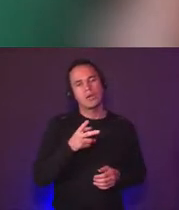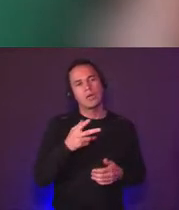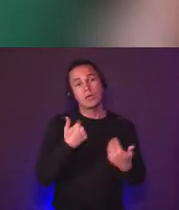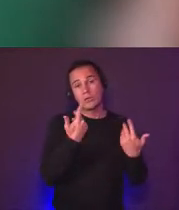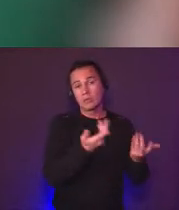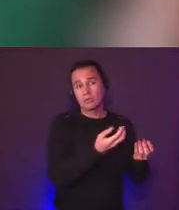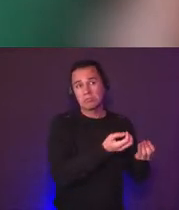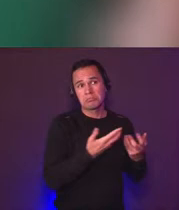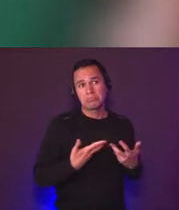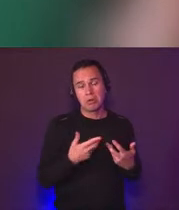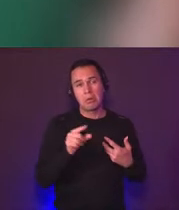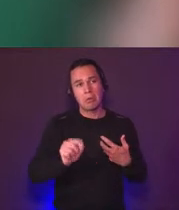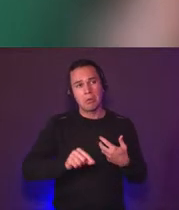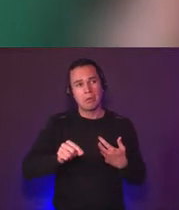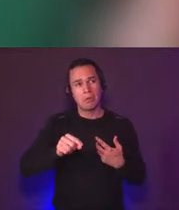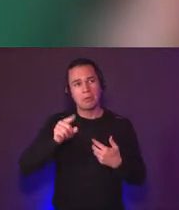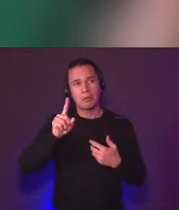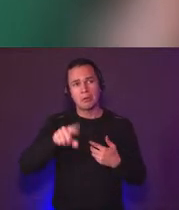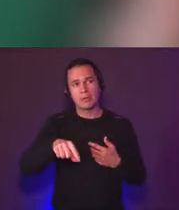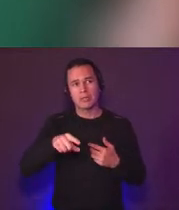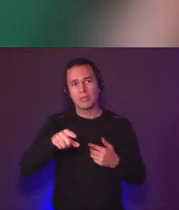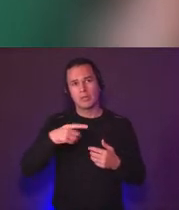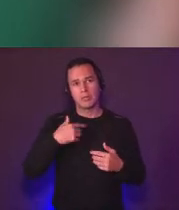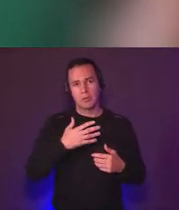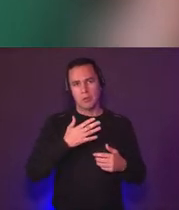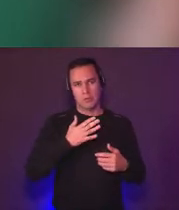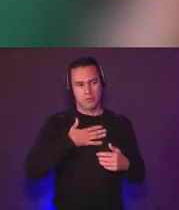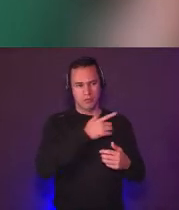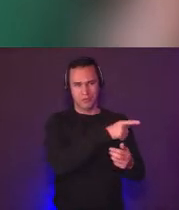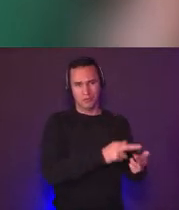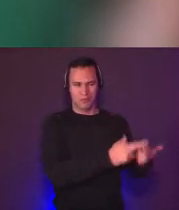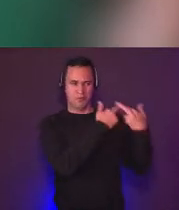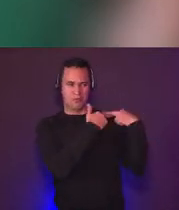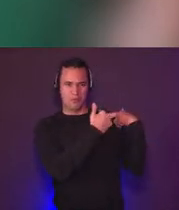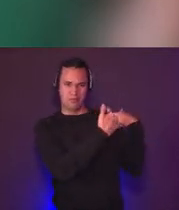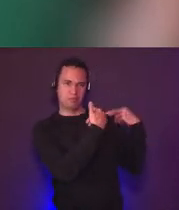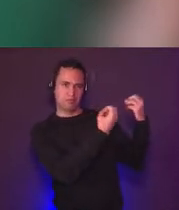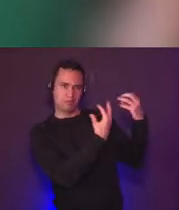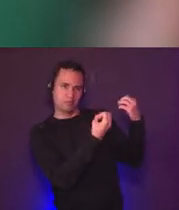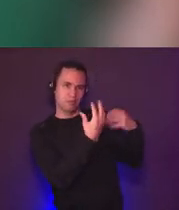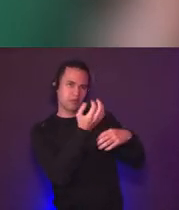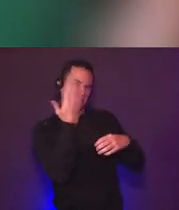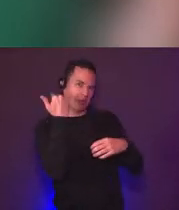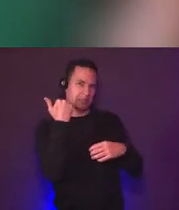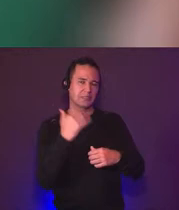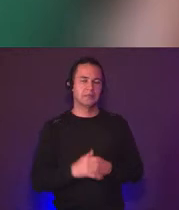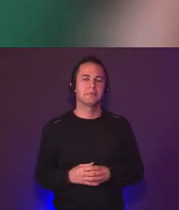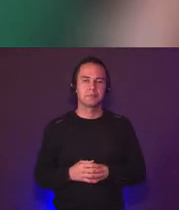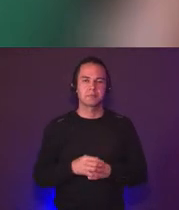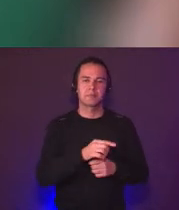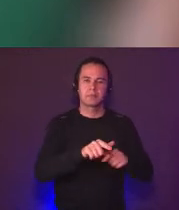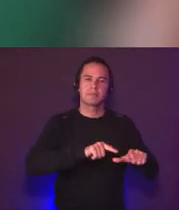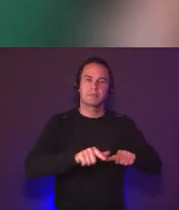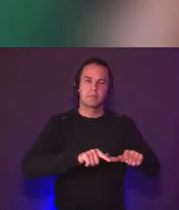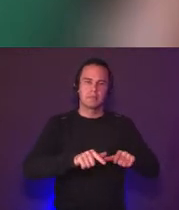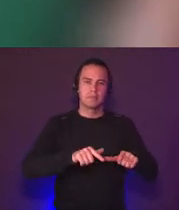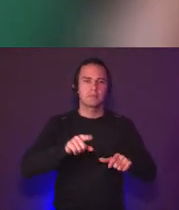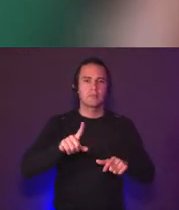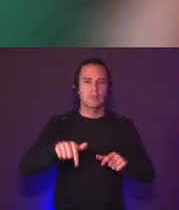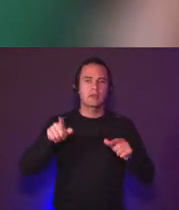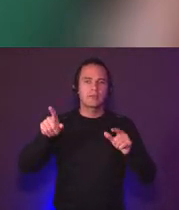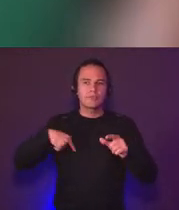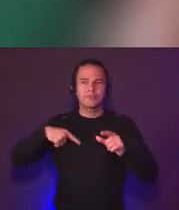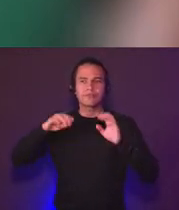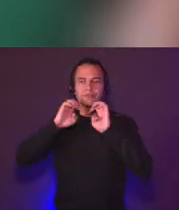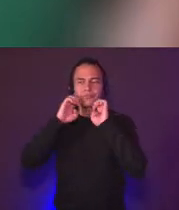mentors, particularly in the mid-90s when I started running the NICAR workshops. And it was